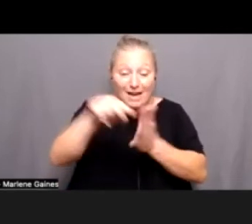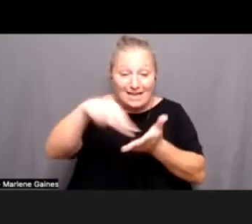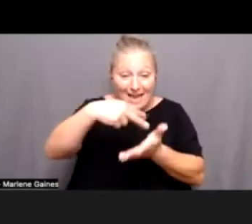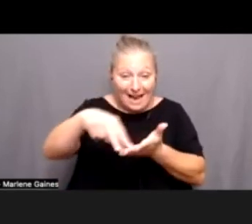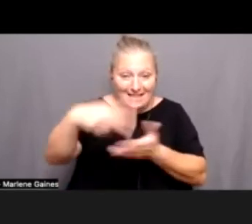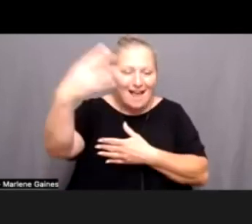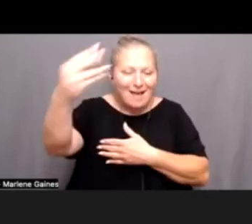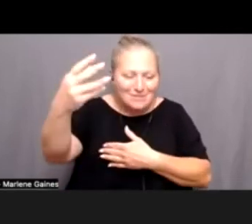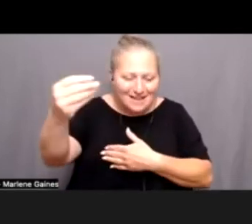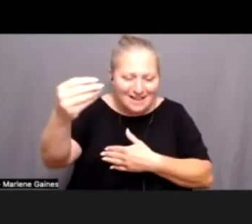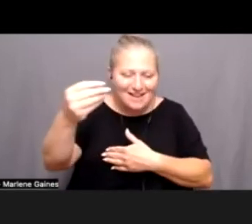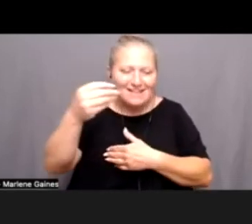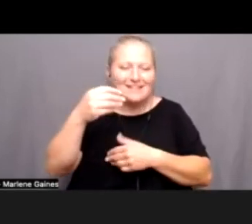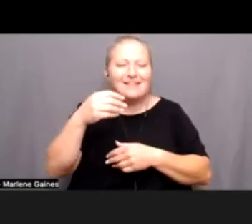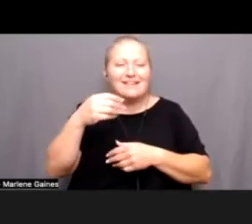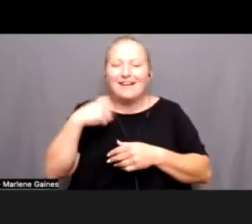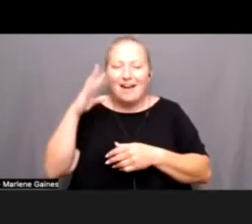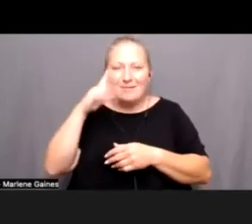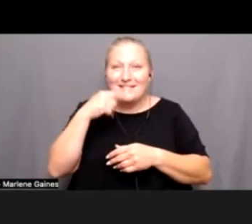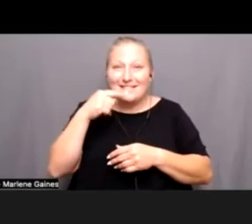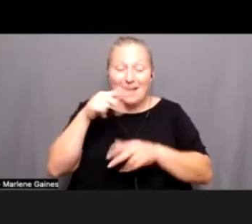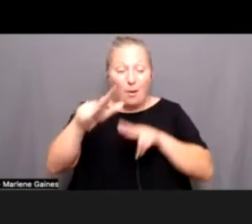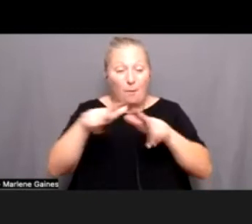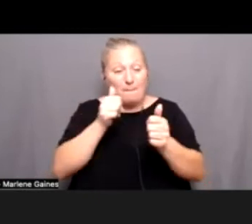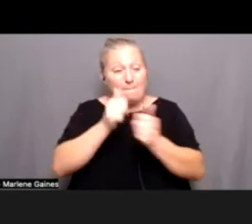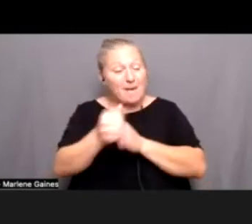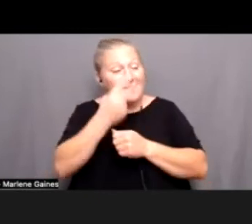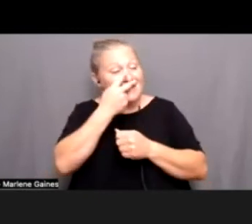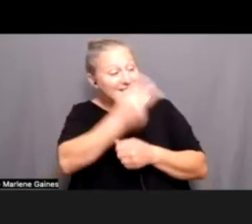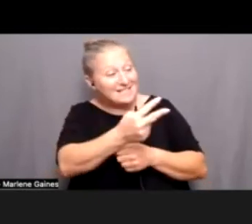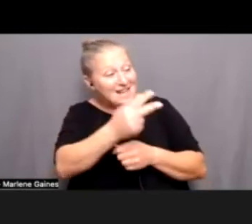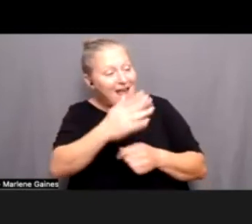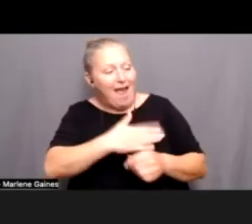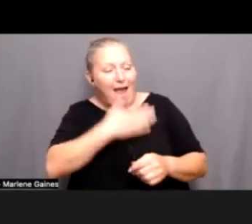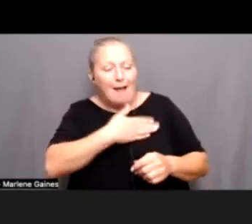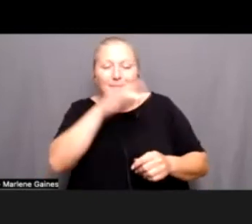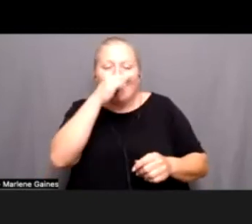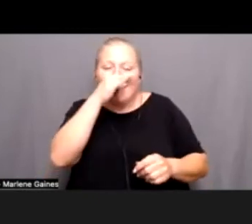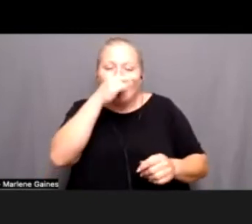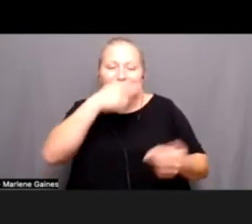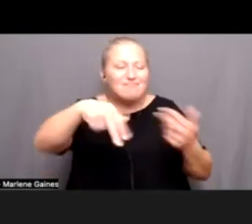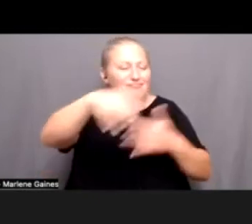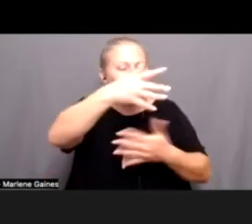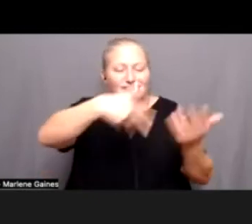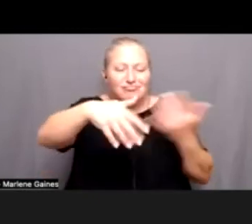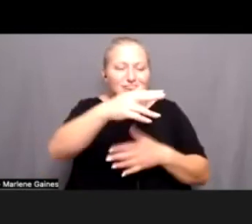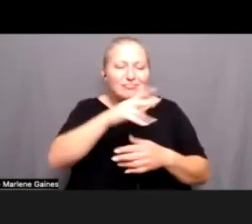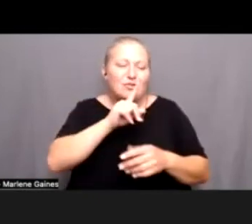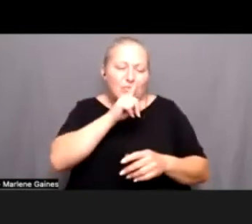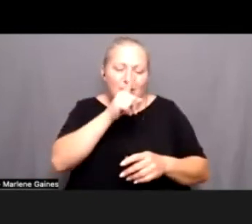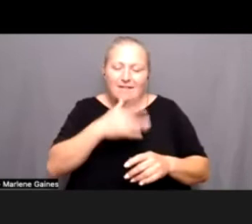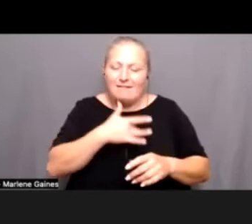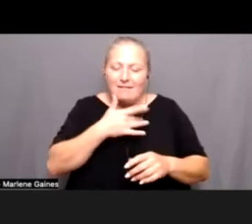was outside. And I'll just say, walking past that and seeing how happy the kids were, it just was a very